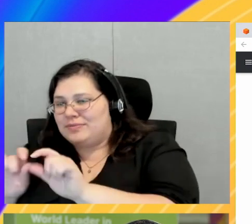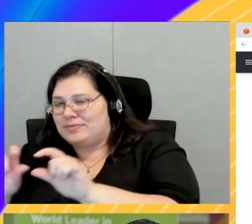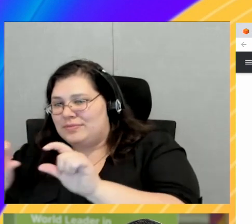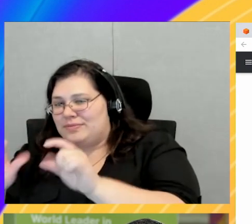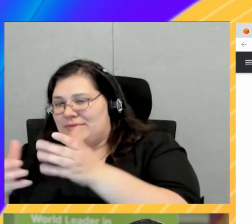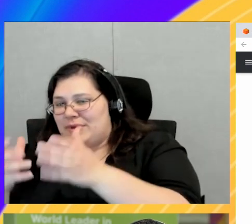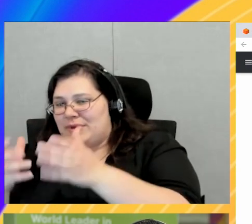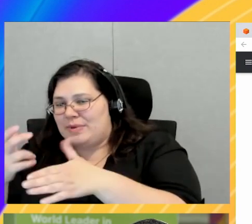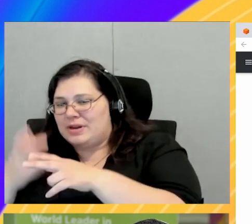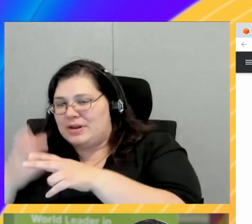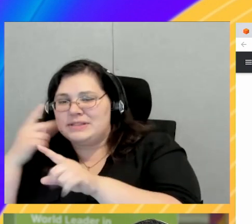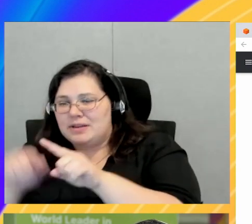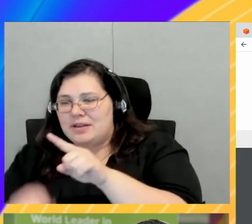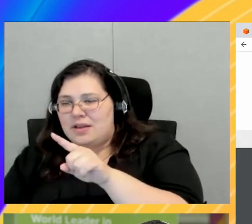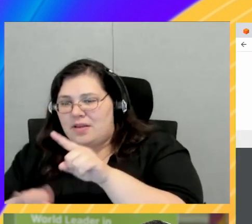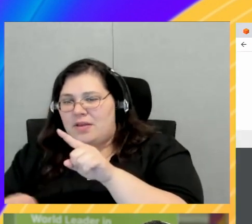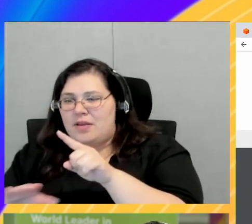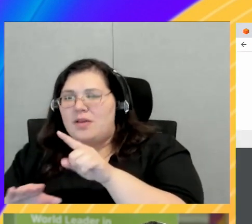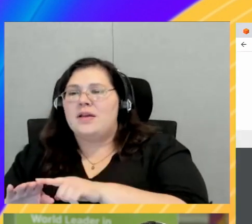says